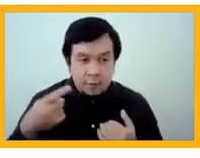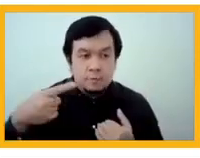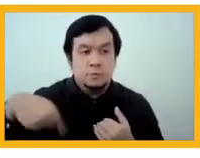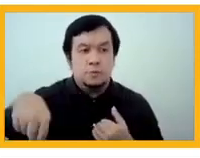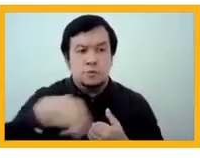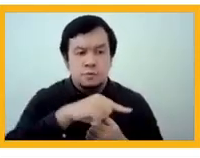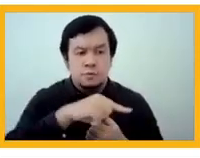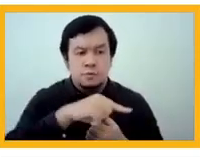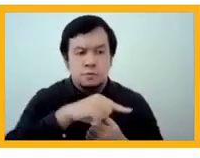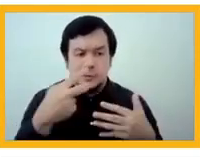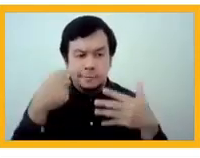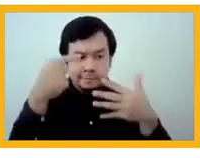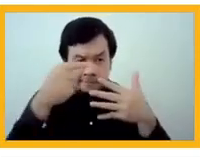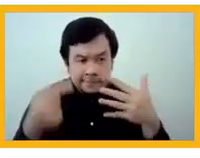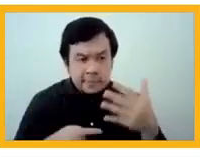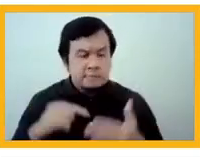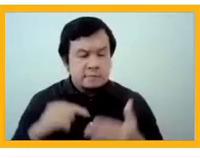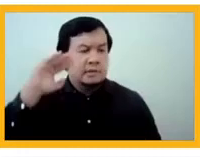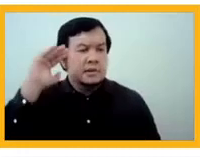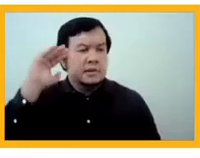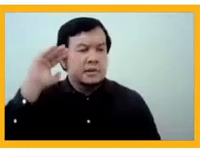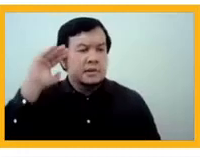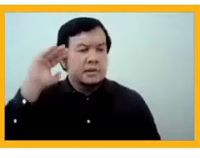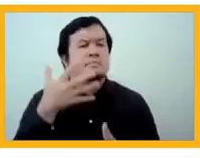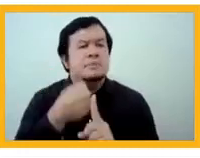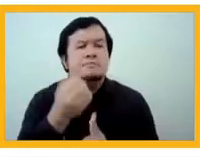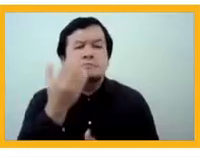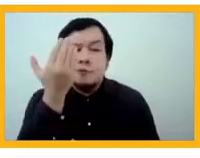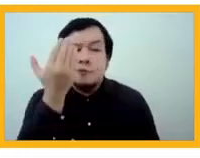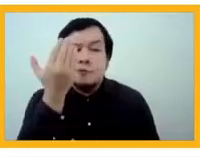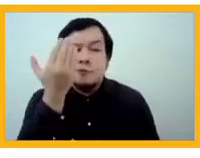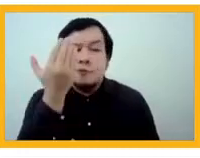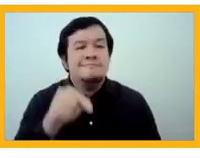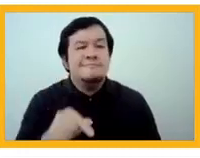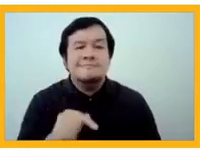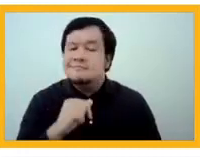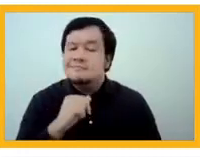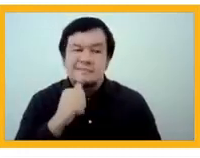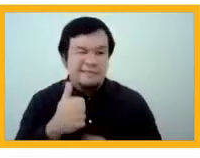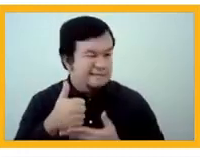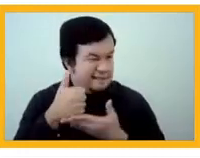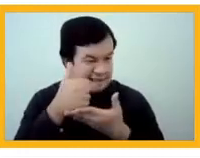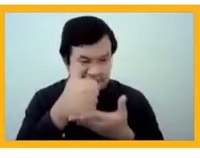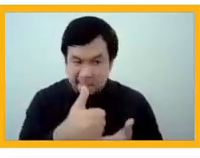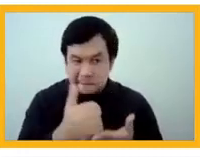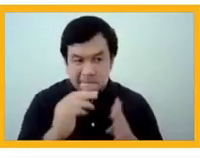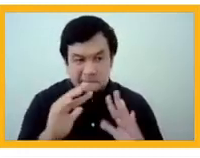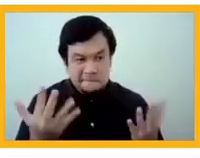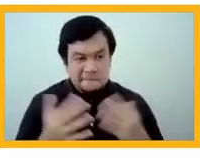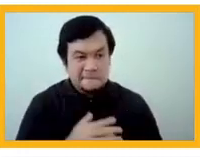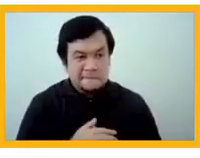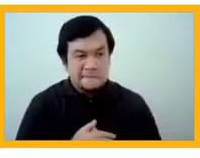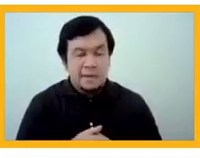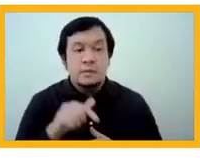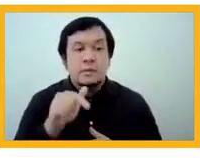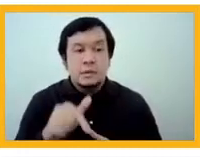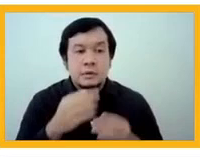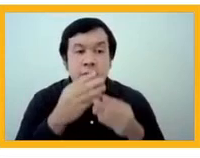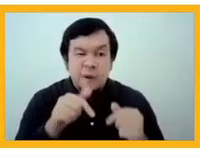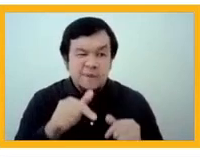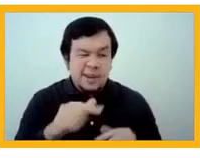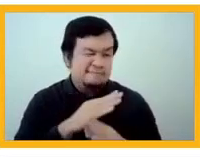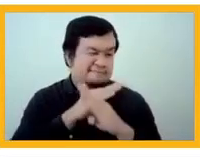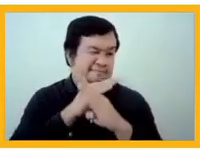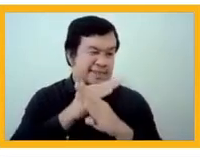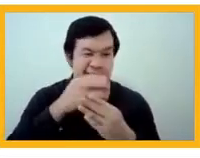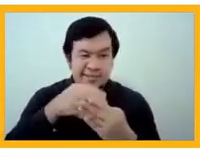outcomes is that they're not alleviating the binding constraint to learning. And the binding constraint to learning is that students are so far behind